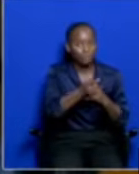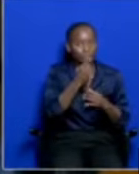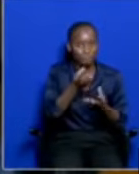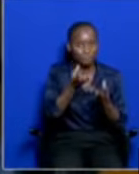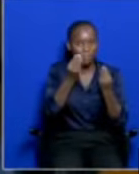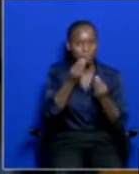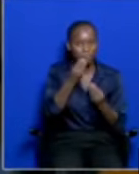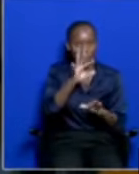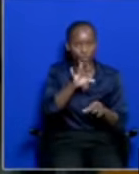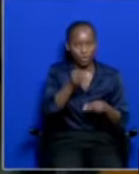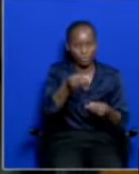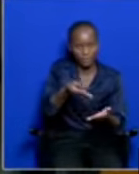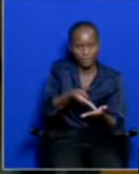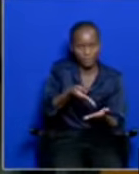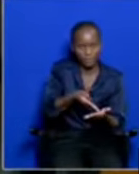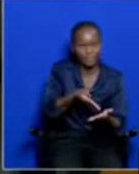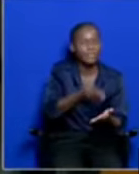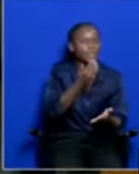your explanation.